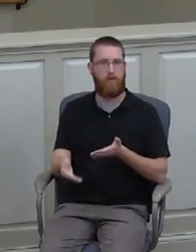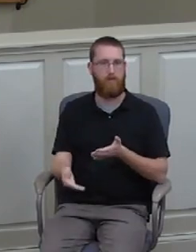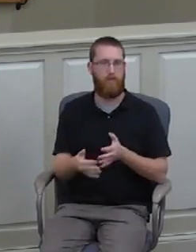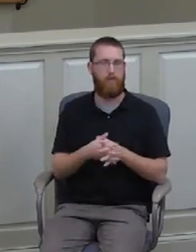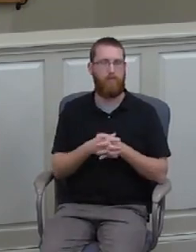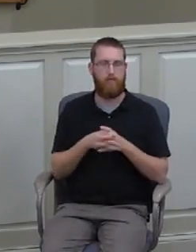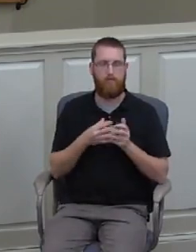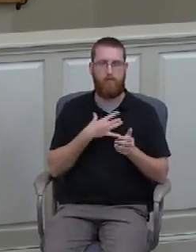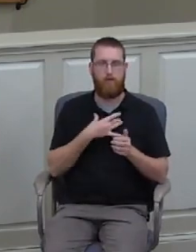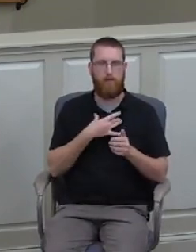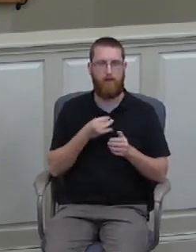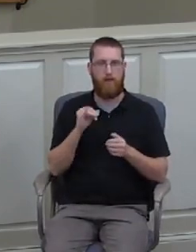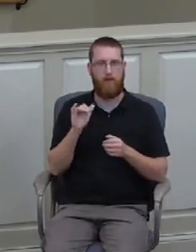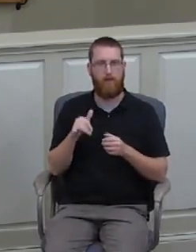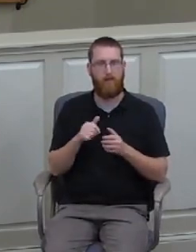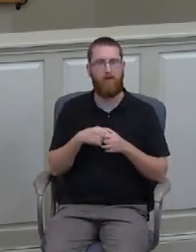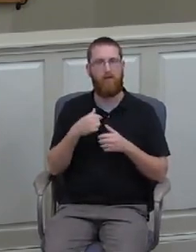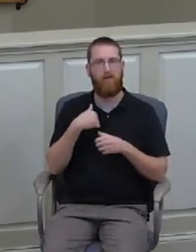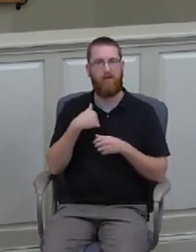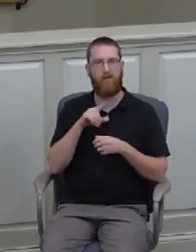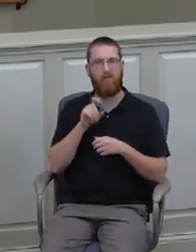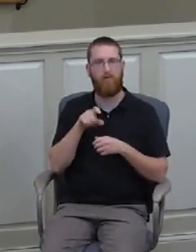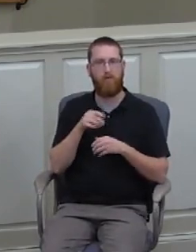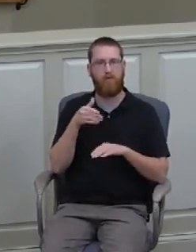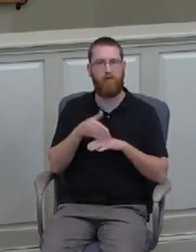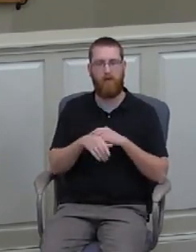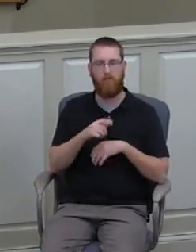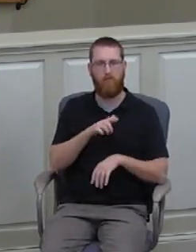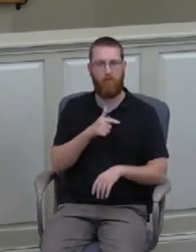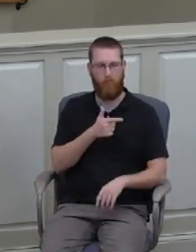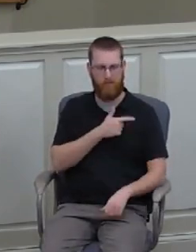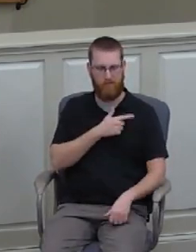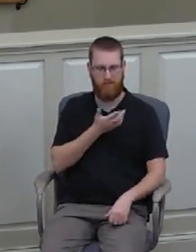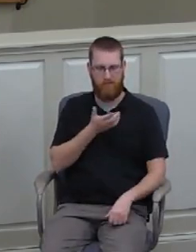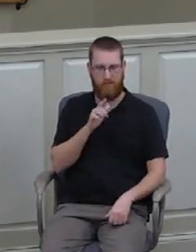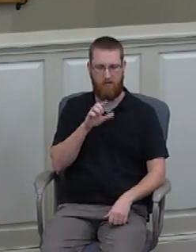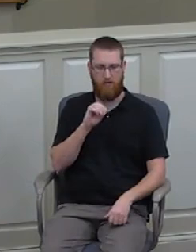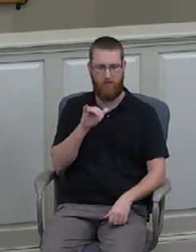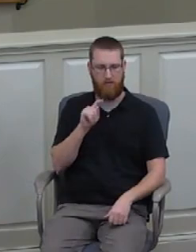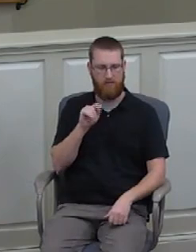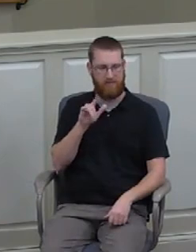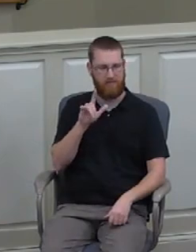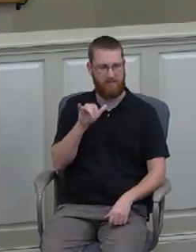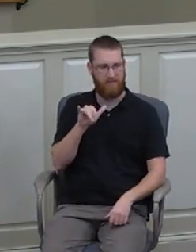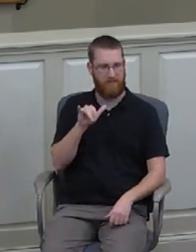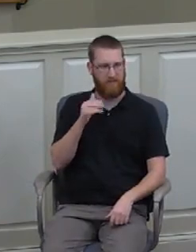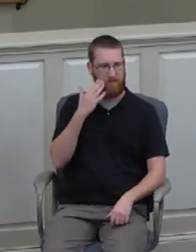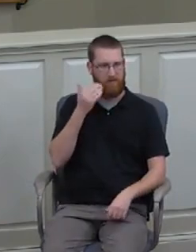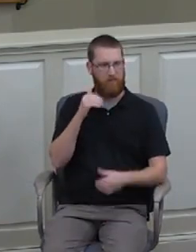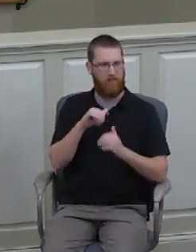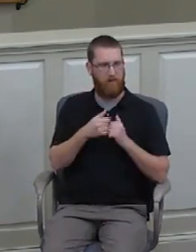And again, I got a question mark after loyalty. I'm not sure how that works, but that's up to you.